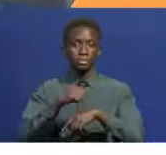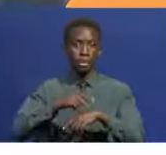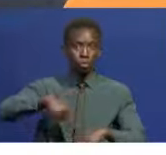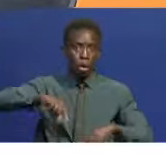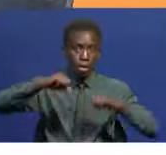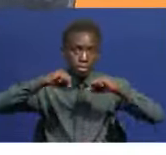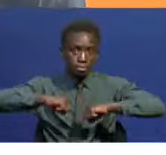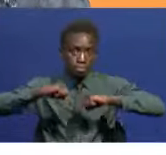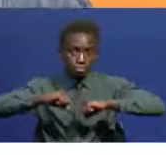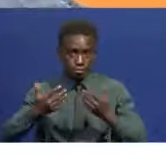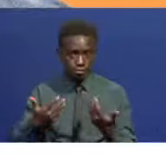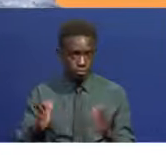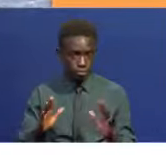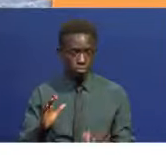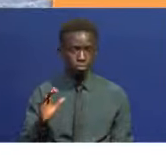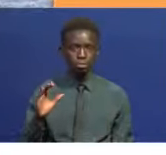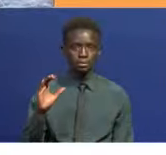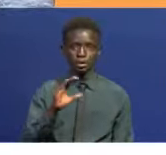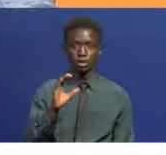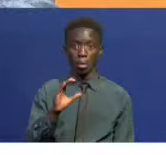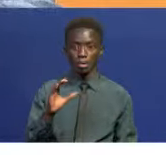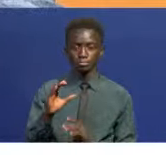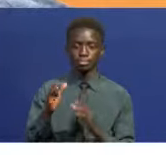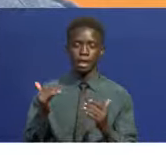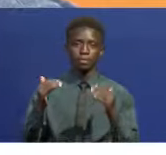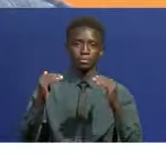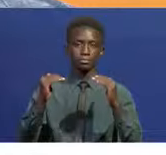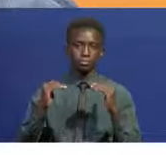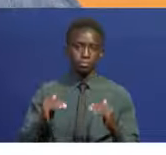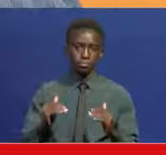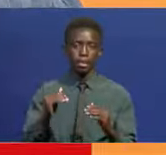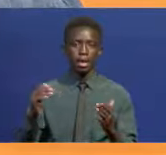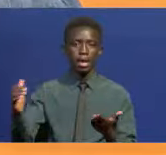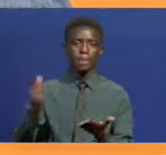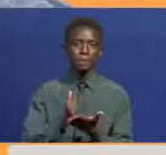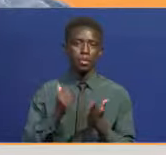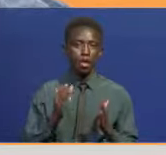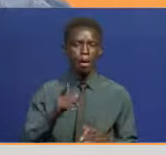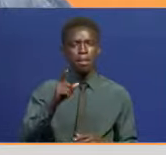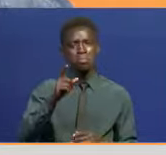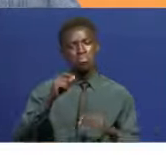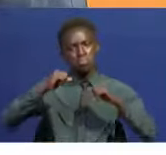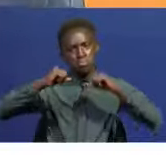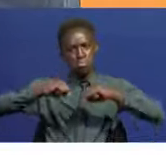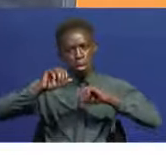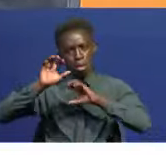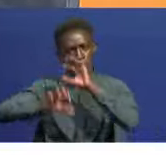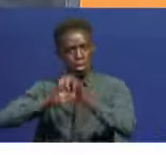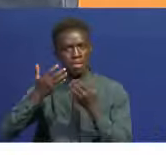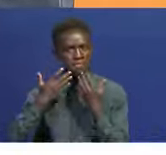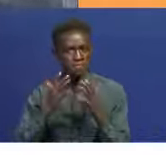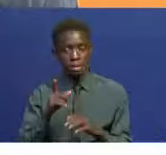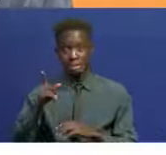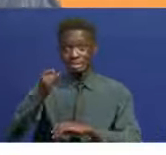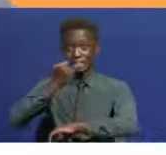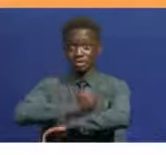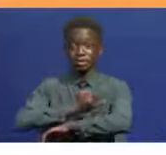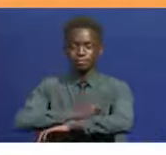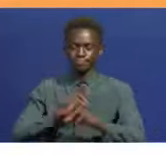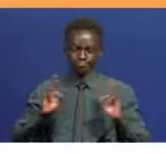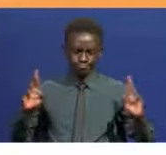the consumer level, now we come down to the employers. We've negotiated, and these institutions are willing to pay